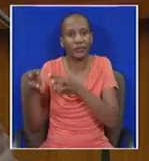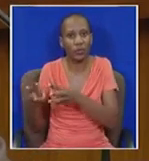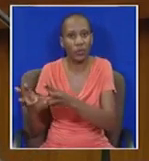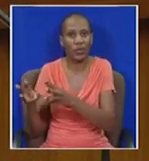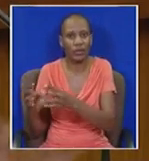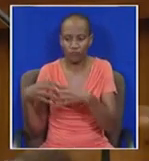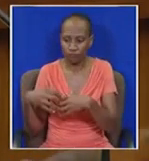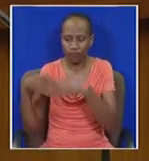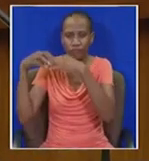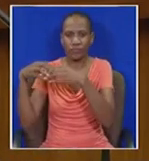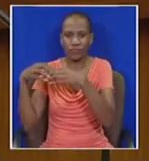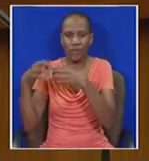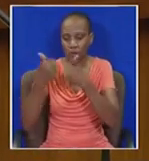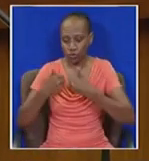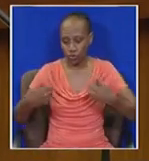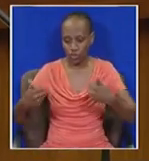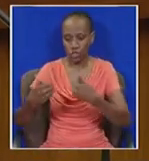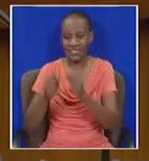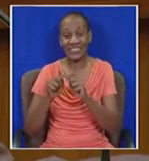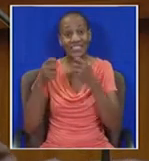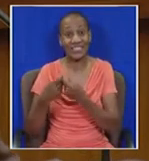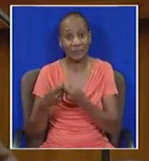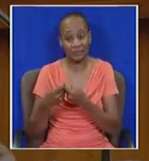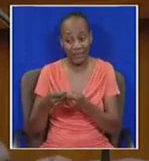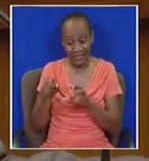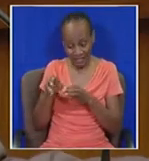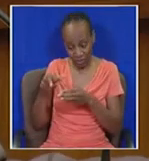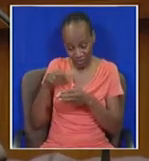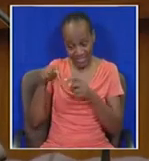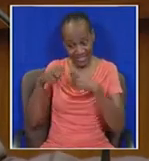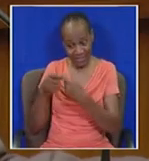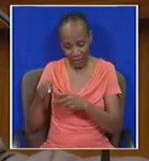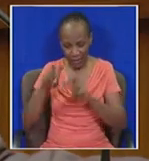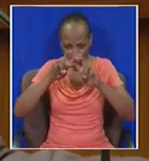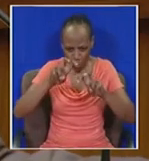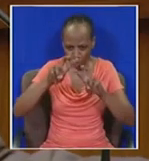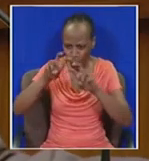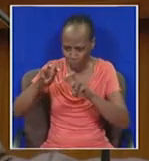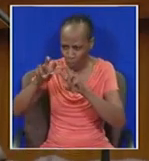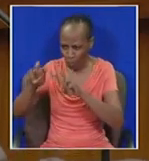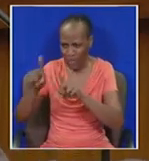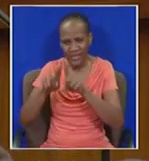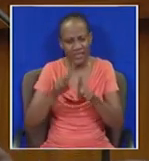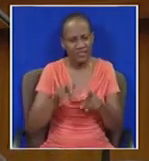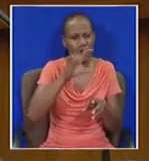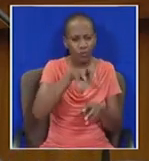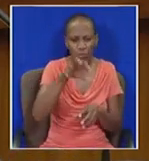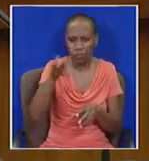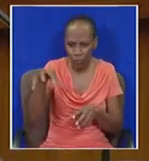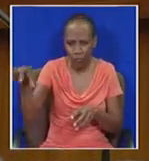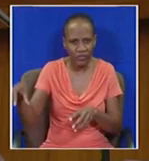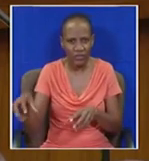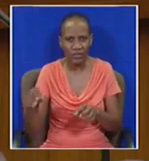a high-level panel team that went throughout the country, listening to the comments of our